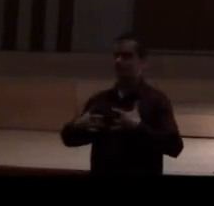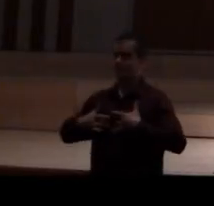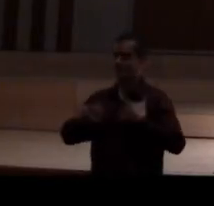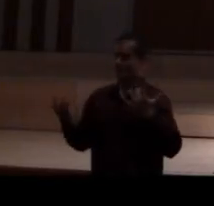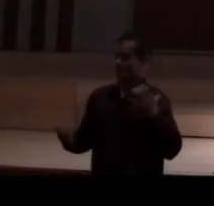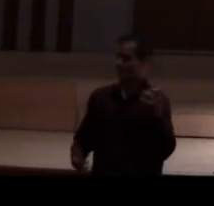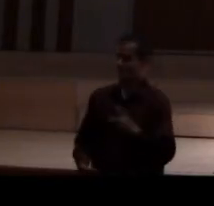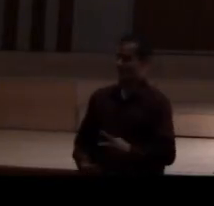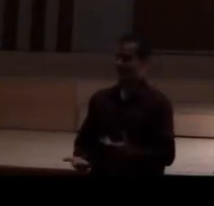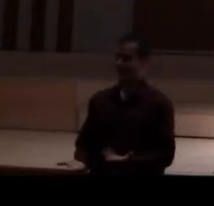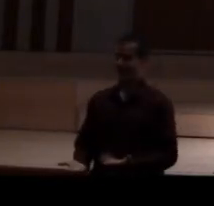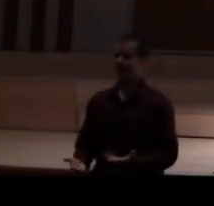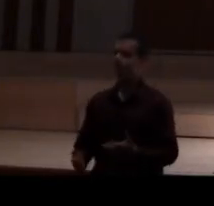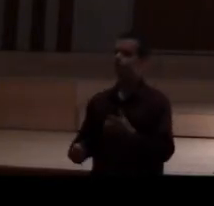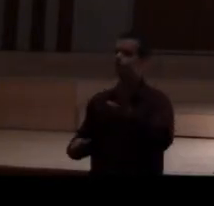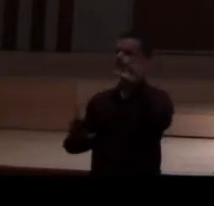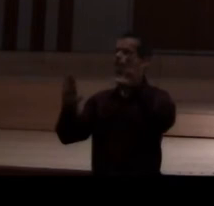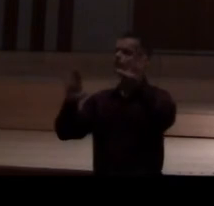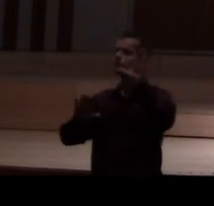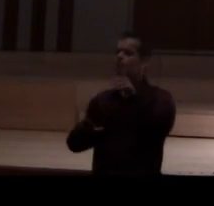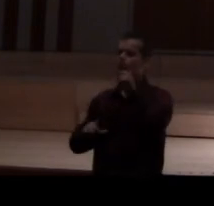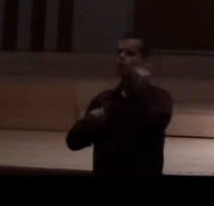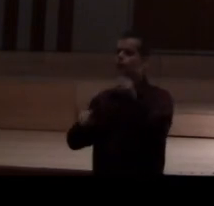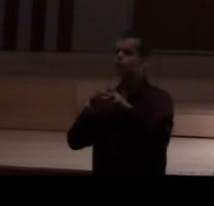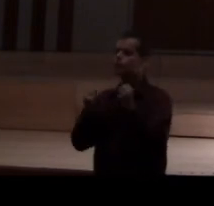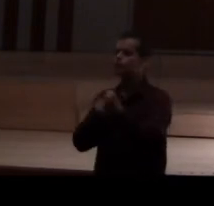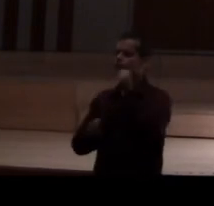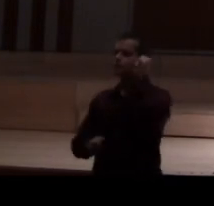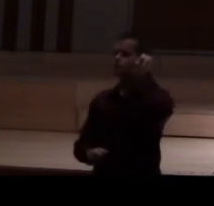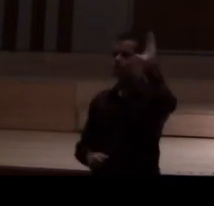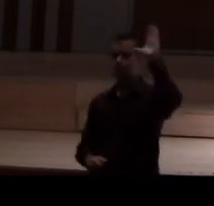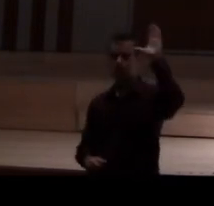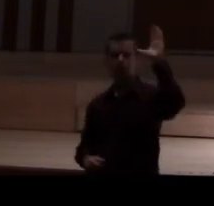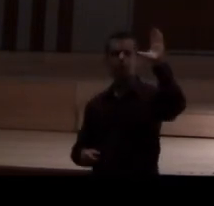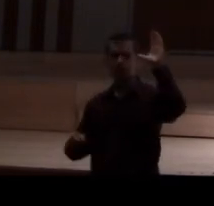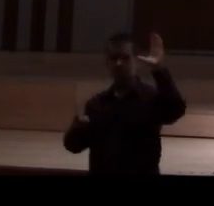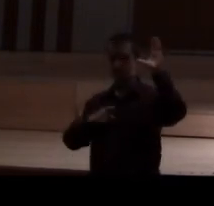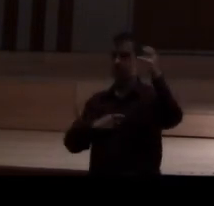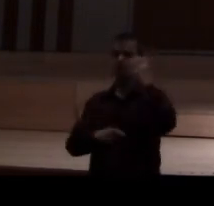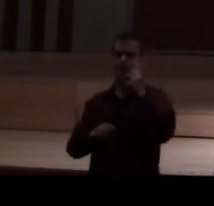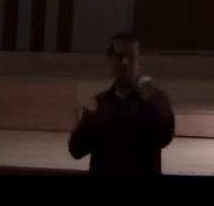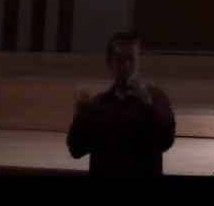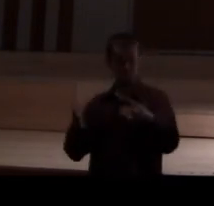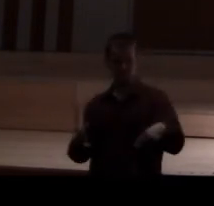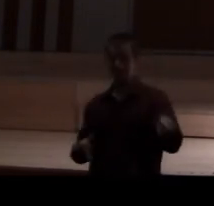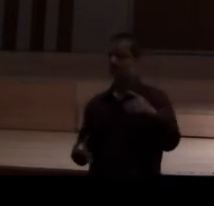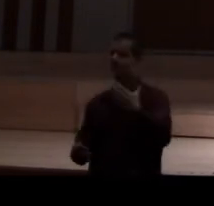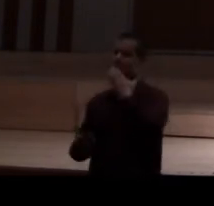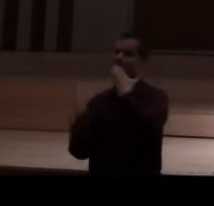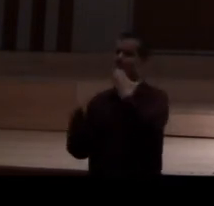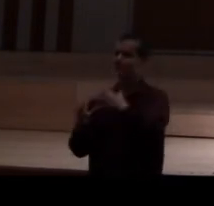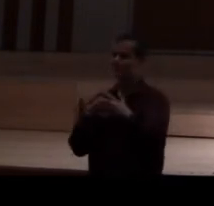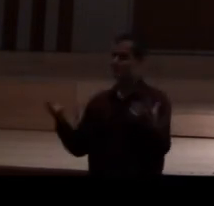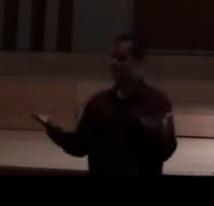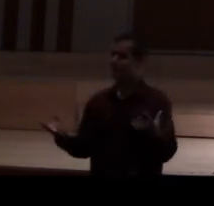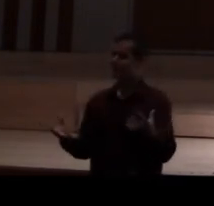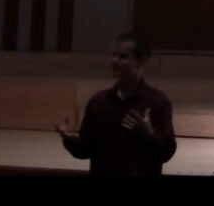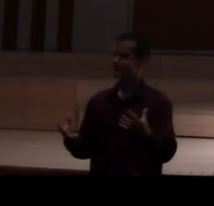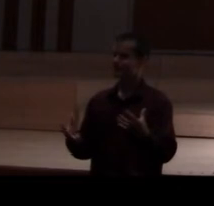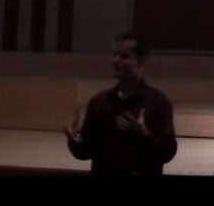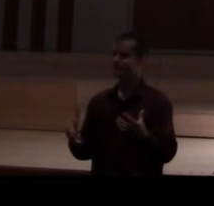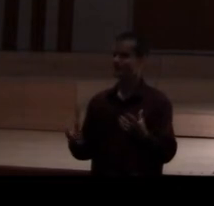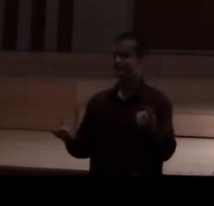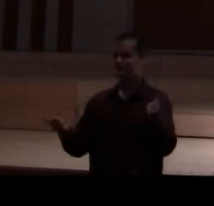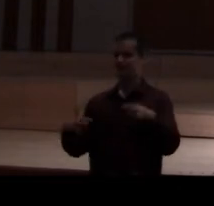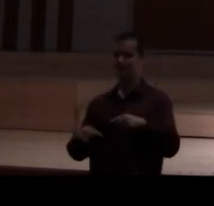be back here. Can I just take a quick poll? How many of you were at my workshop yesterday? Seeing some raised hands. Wow, a lot of you. Thank you so much for turning